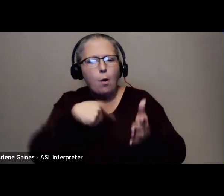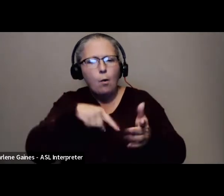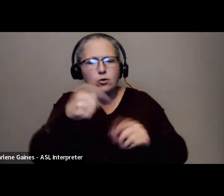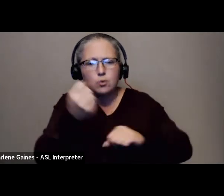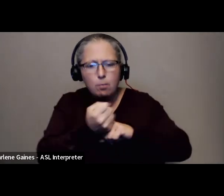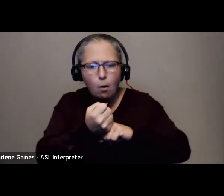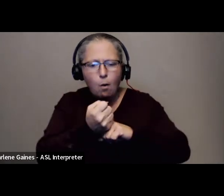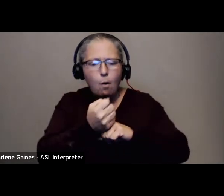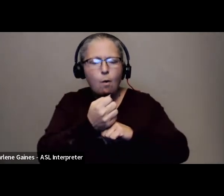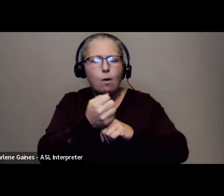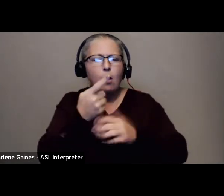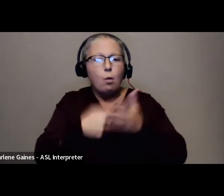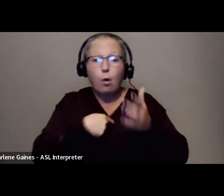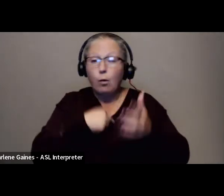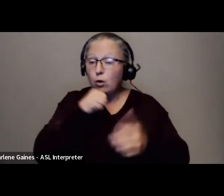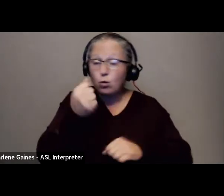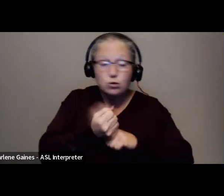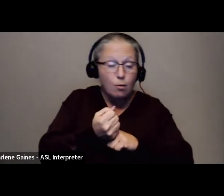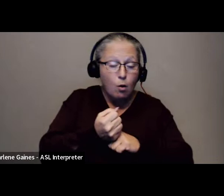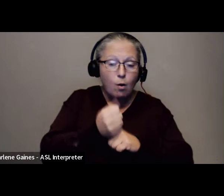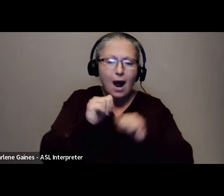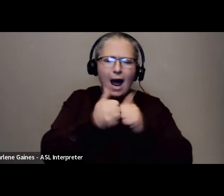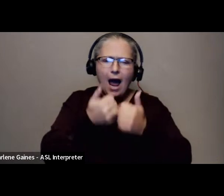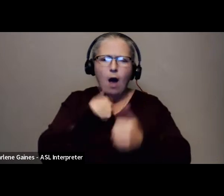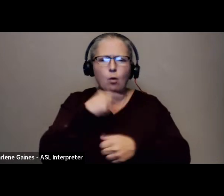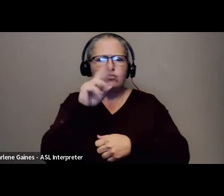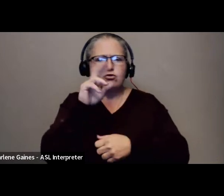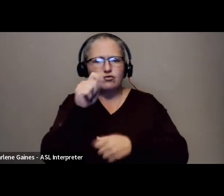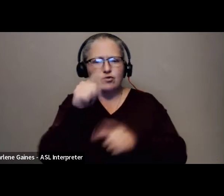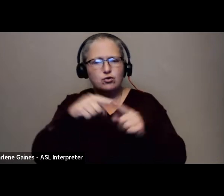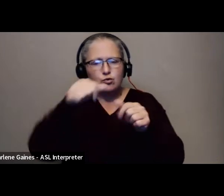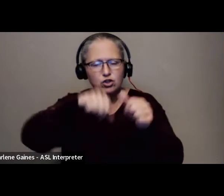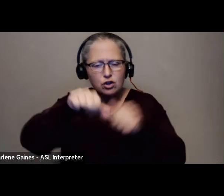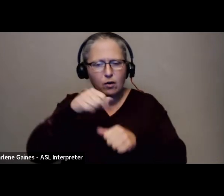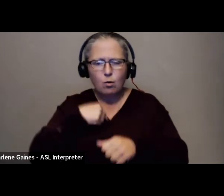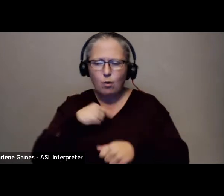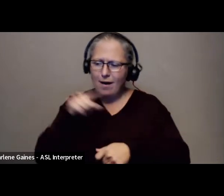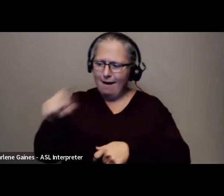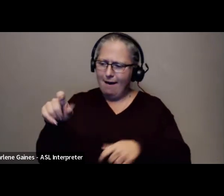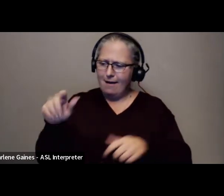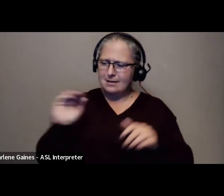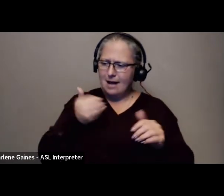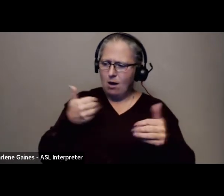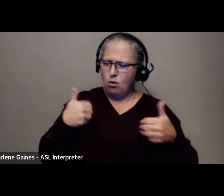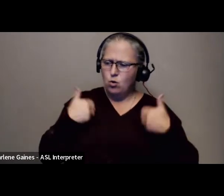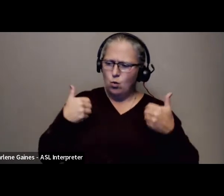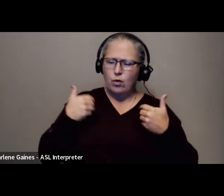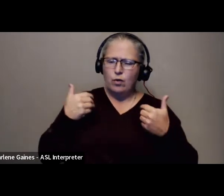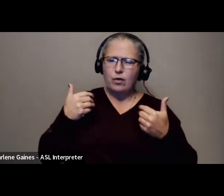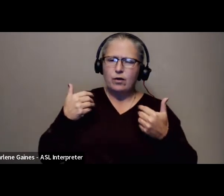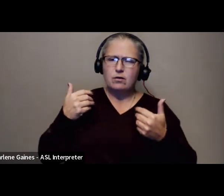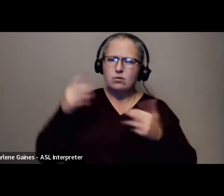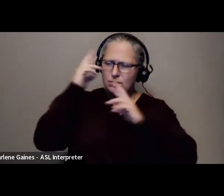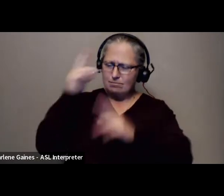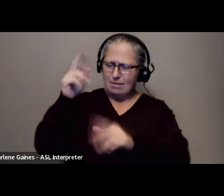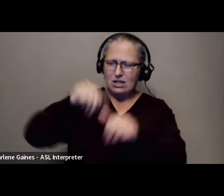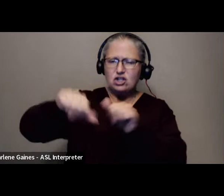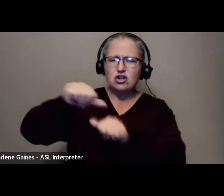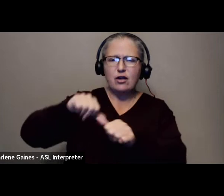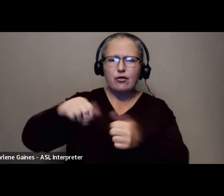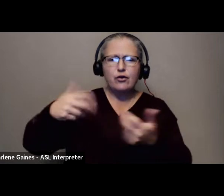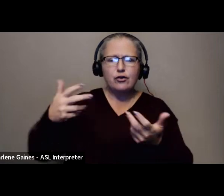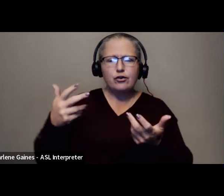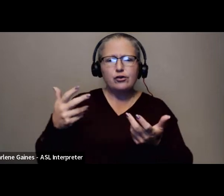how we treat each other. We ask our youth to be respectful of each other,